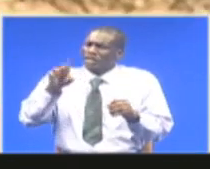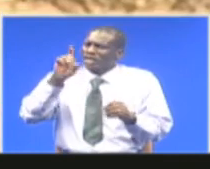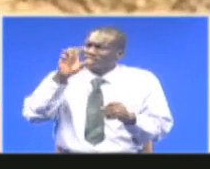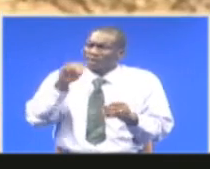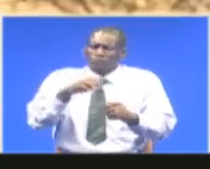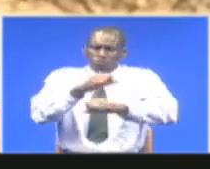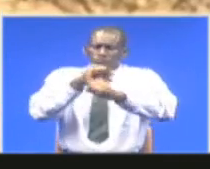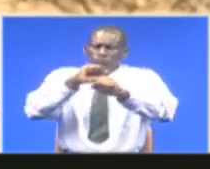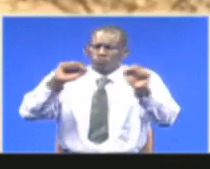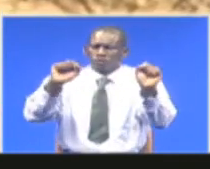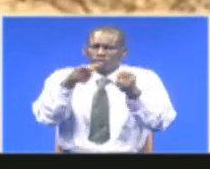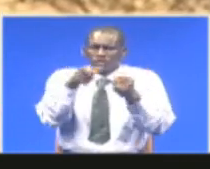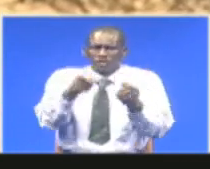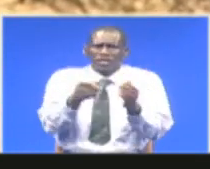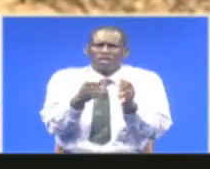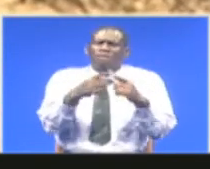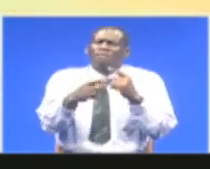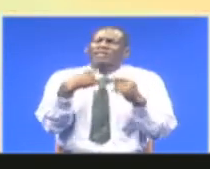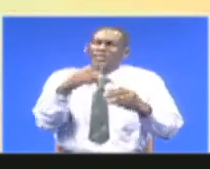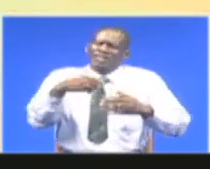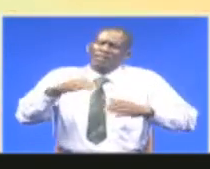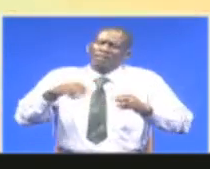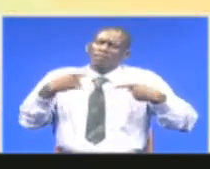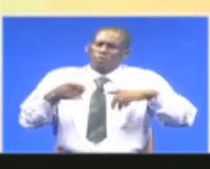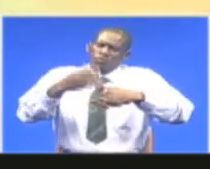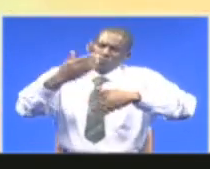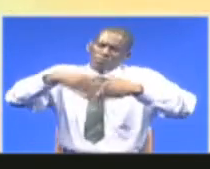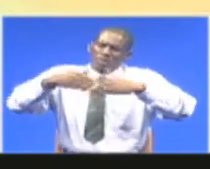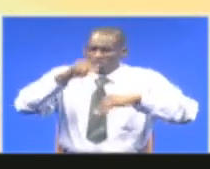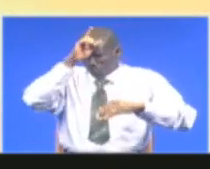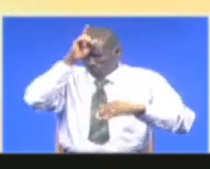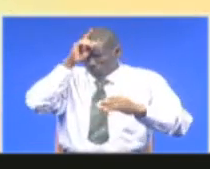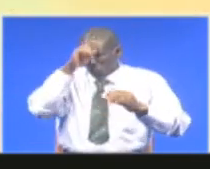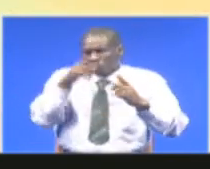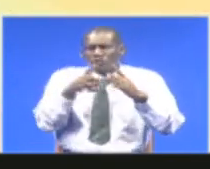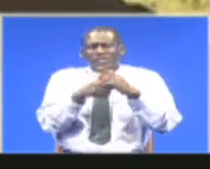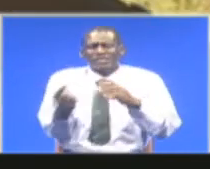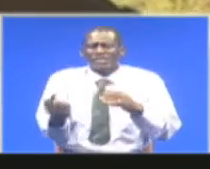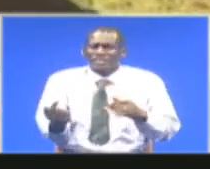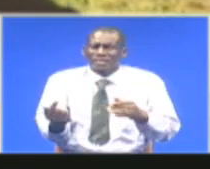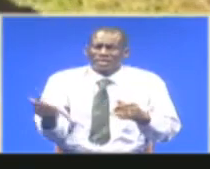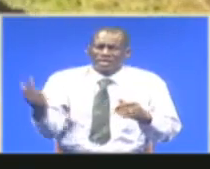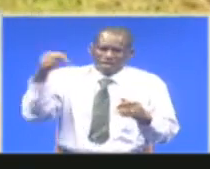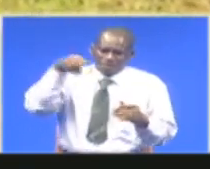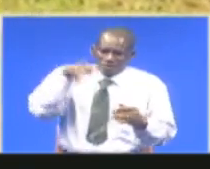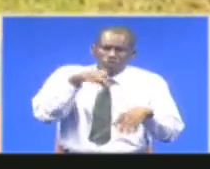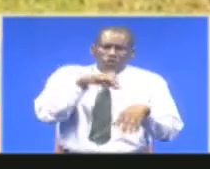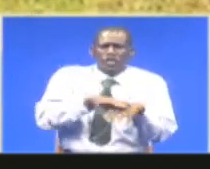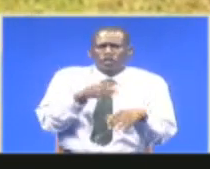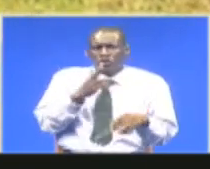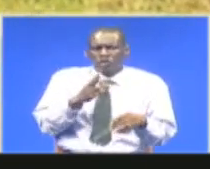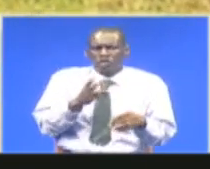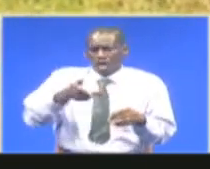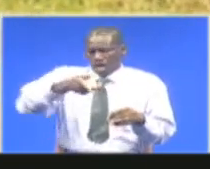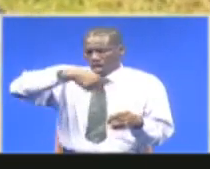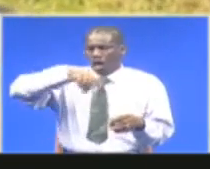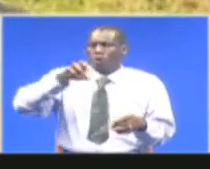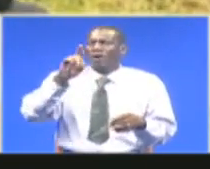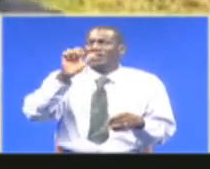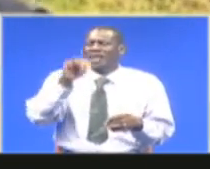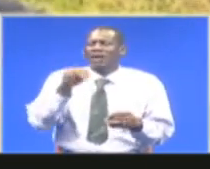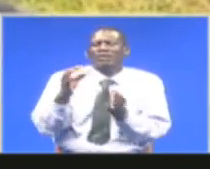sooner or later, residents of neighboring villages will start frequenting the place. Shimo letu linategemewa na watu wengi sana kutoka